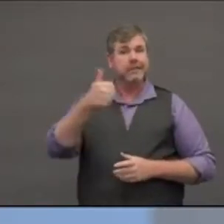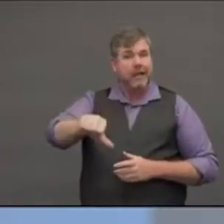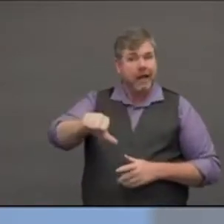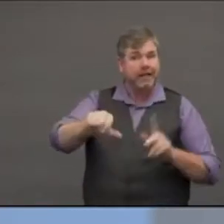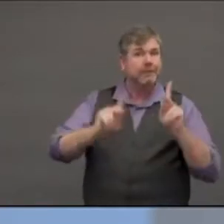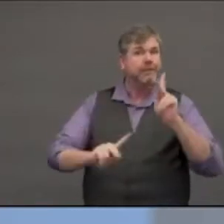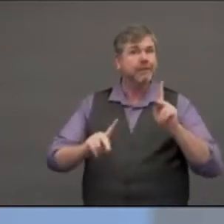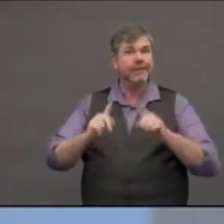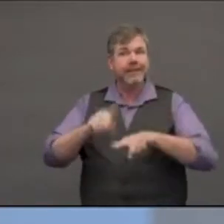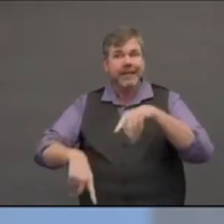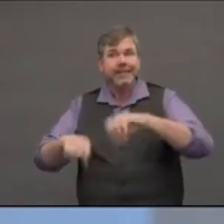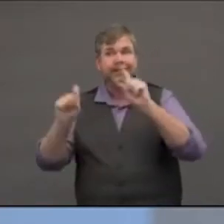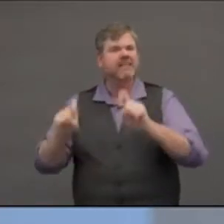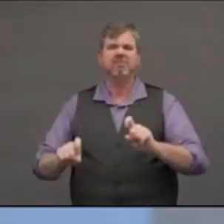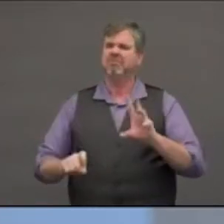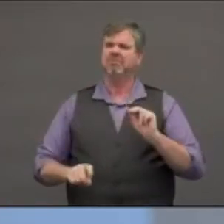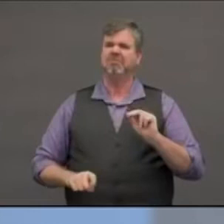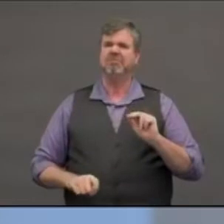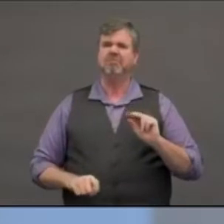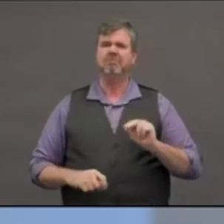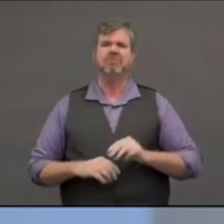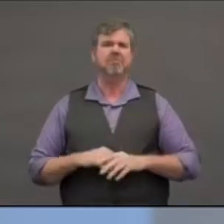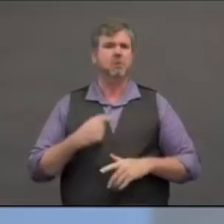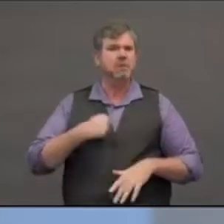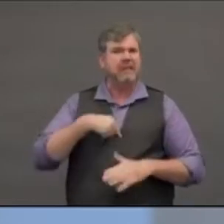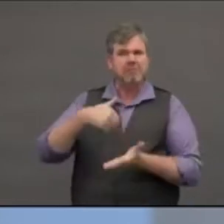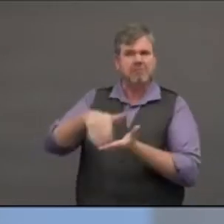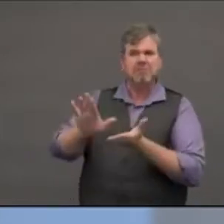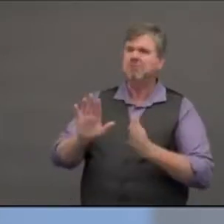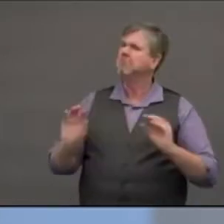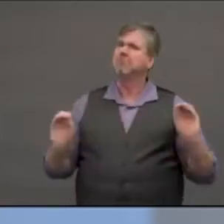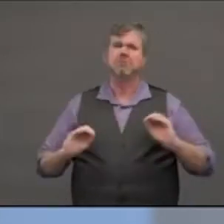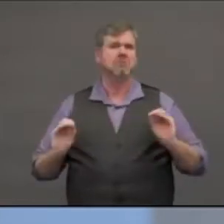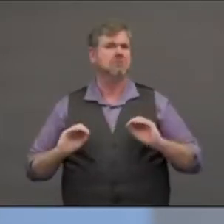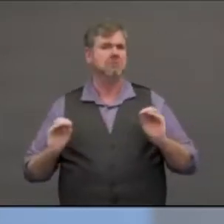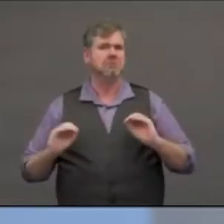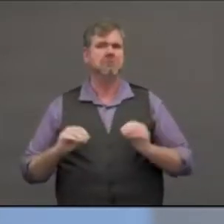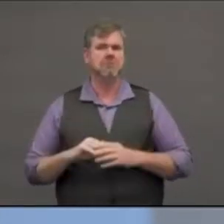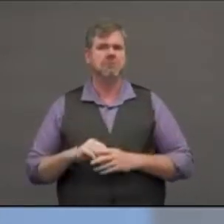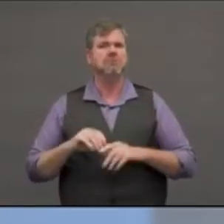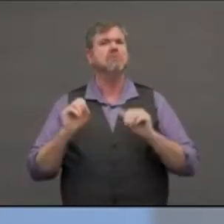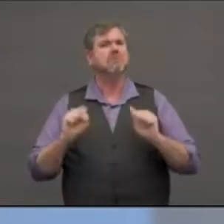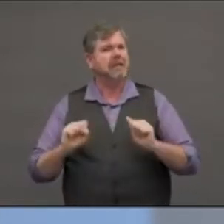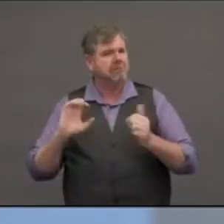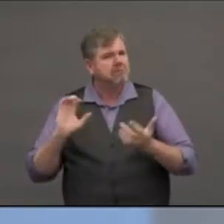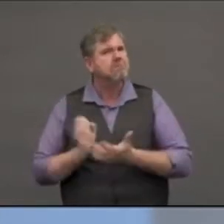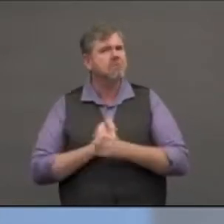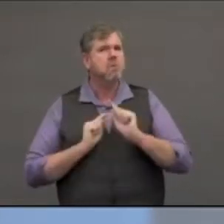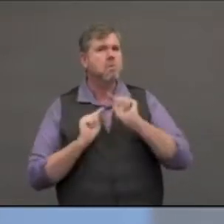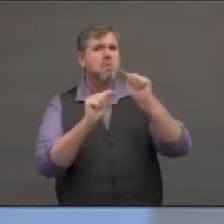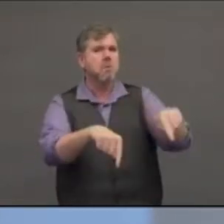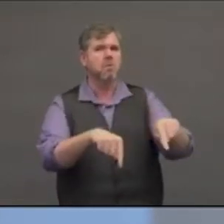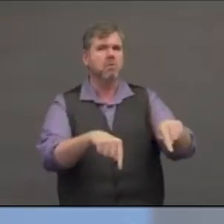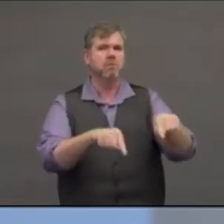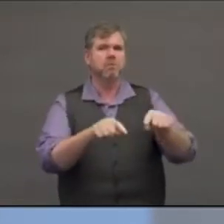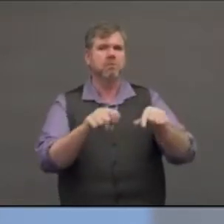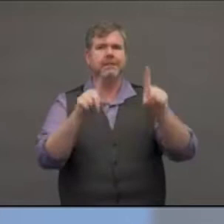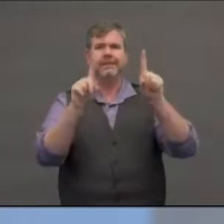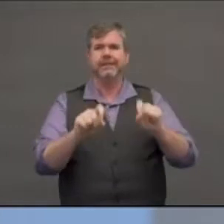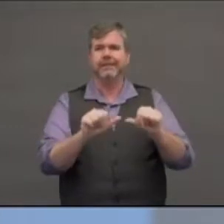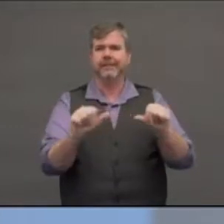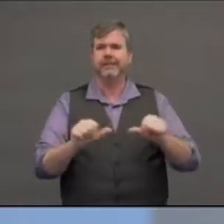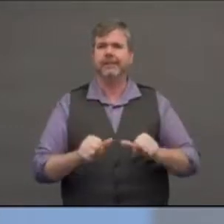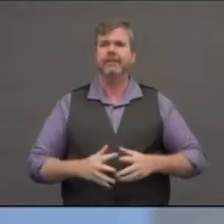insurance. So please continue to utilize those sites appropriately. Don't be turned off by the fact that you may be able to